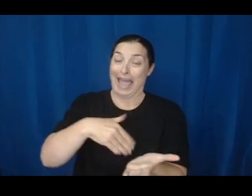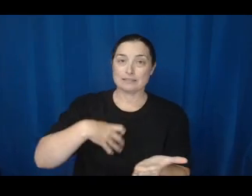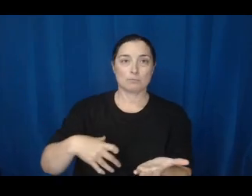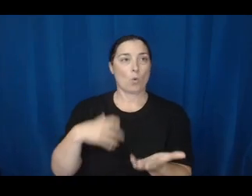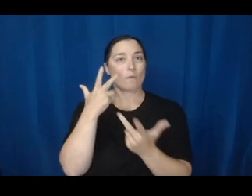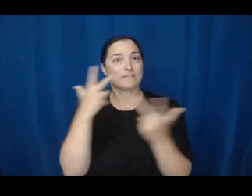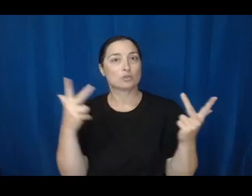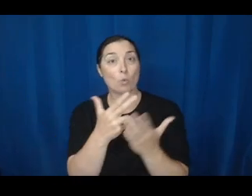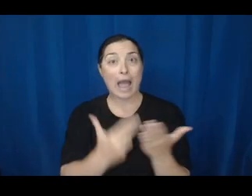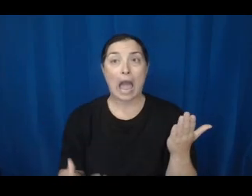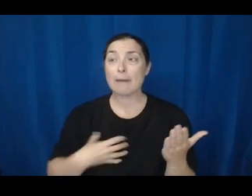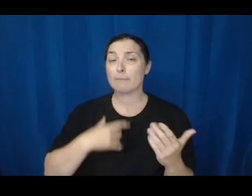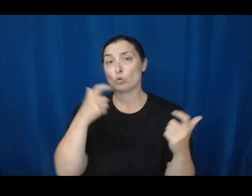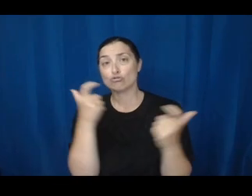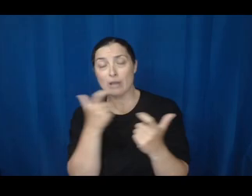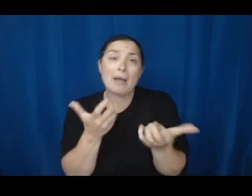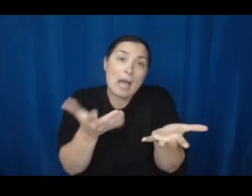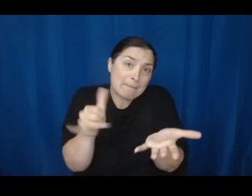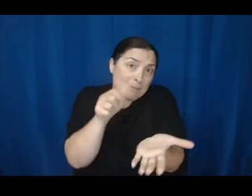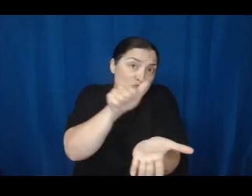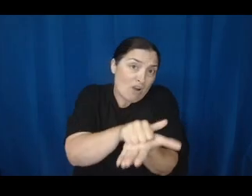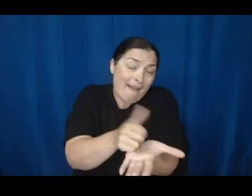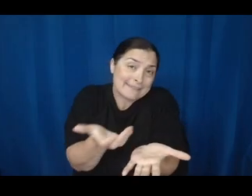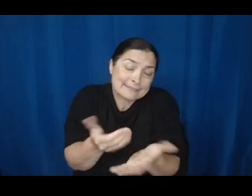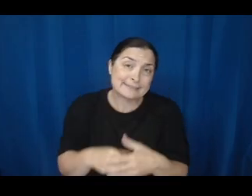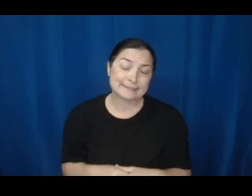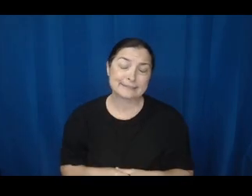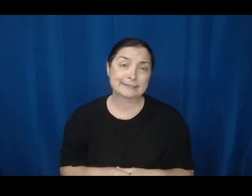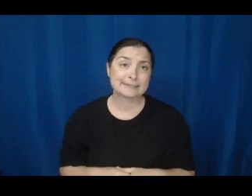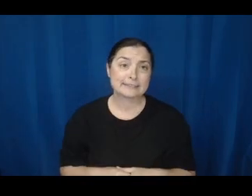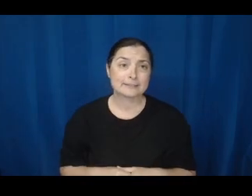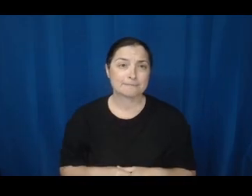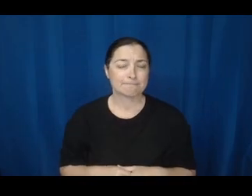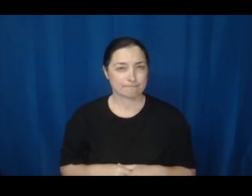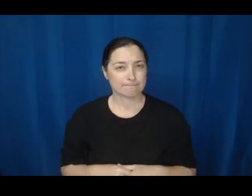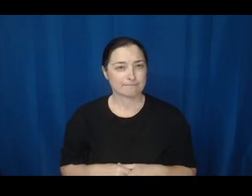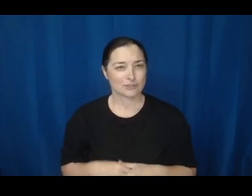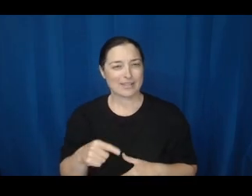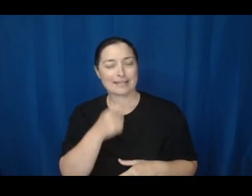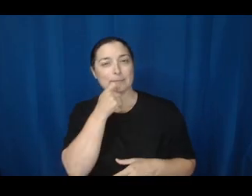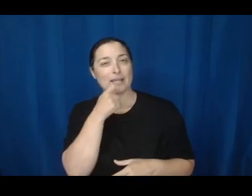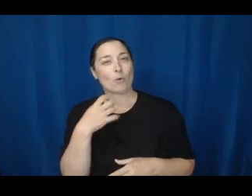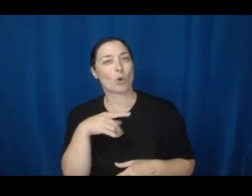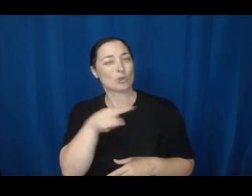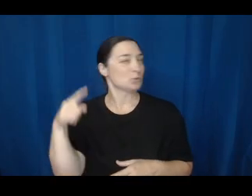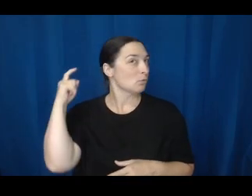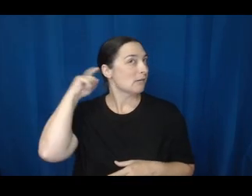things, and you may be right. And this is exactly what I want you to, kind of a provocation that I want you to think about. That